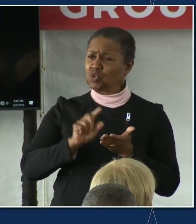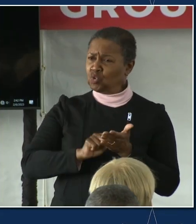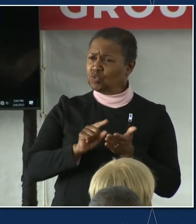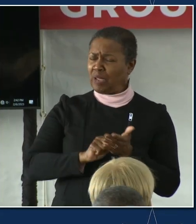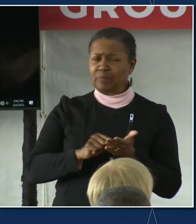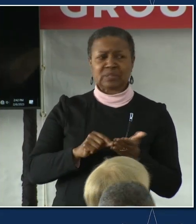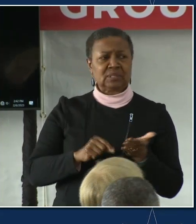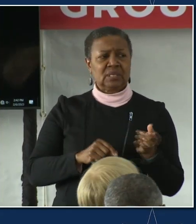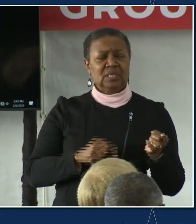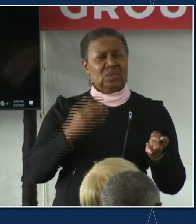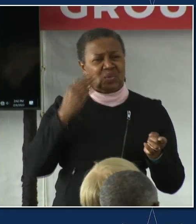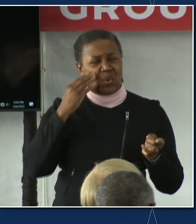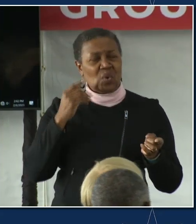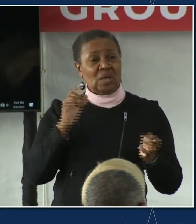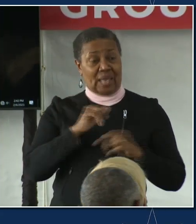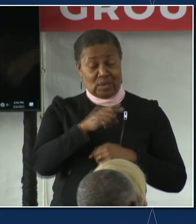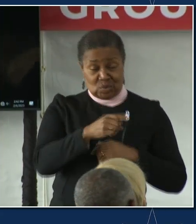and